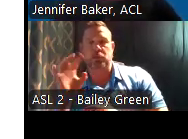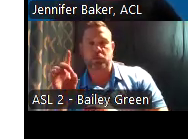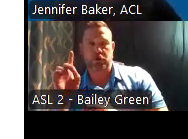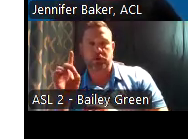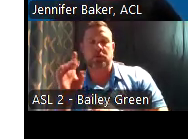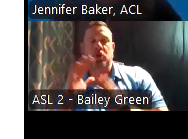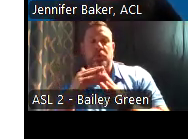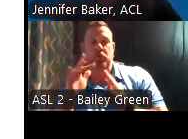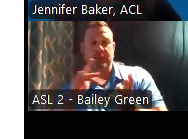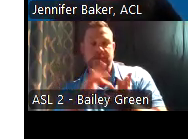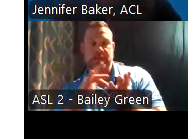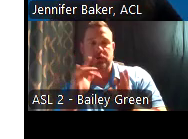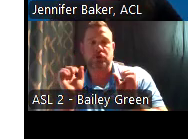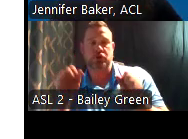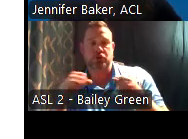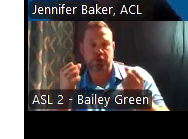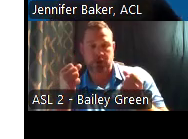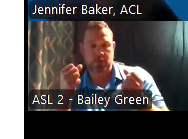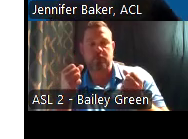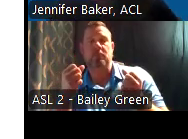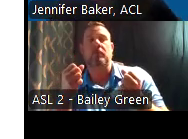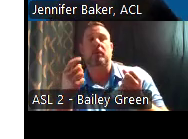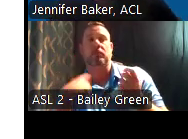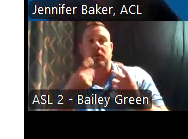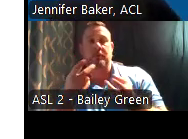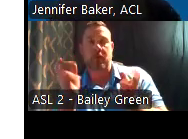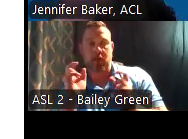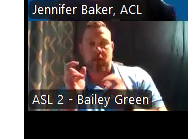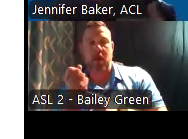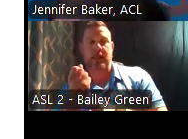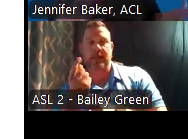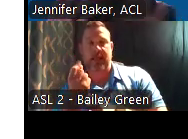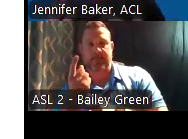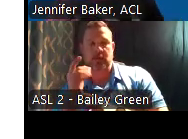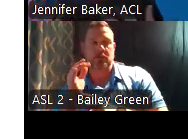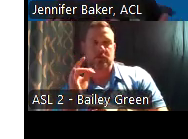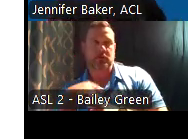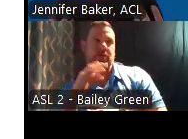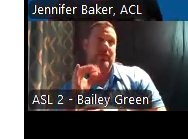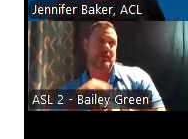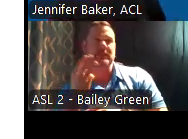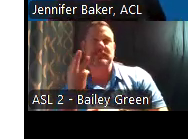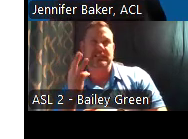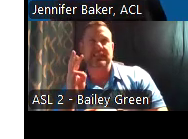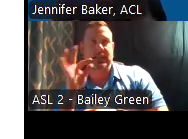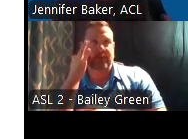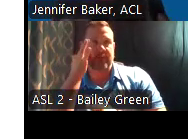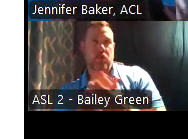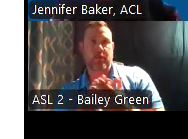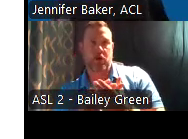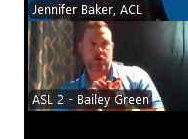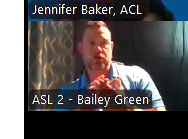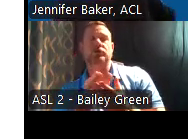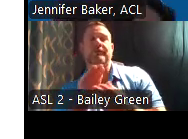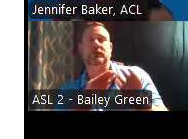gym and joined by 11 of our, at the time, 16 federal partners, and